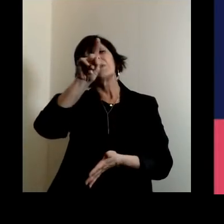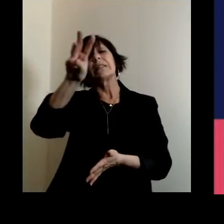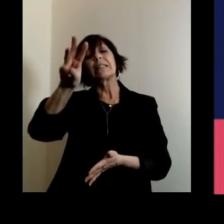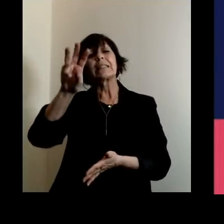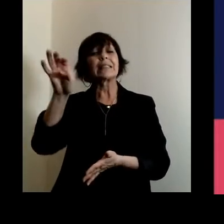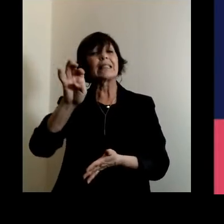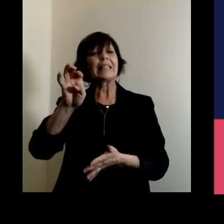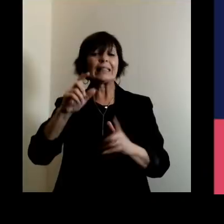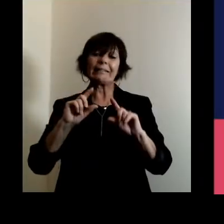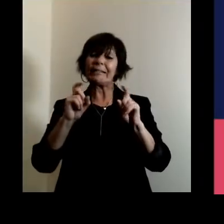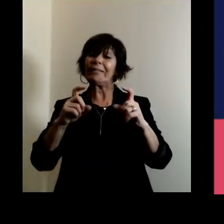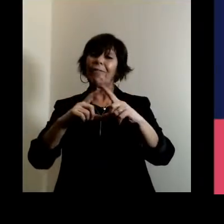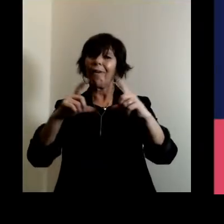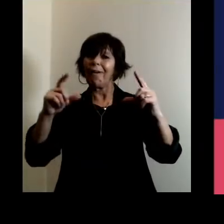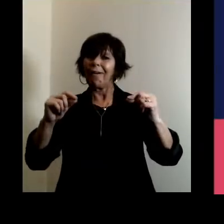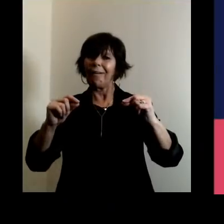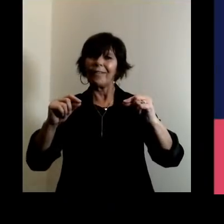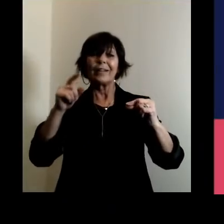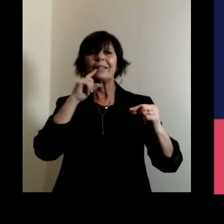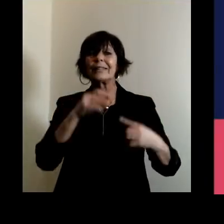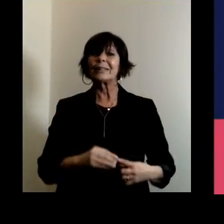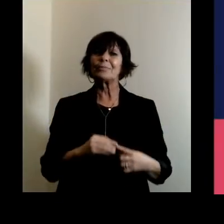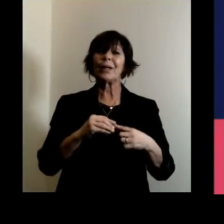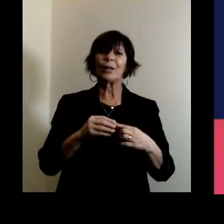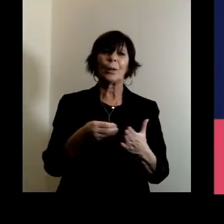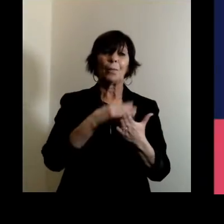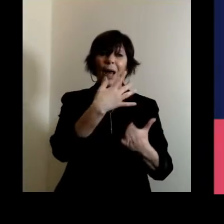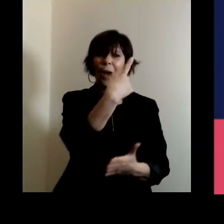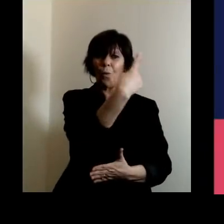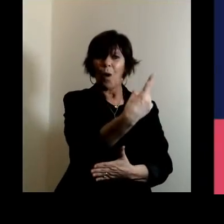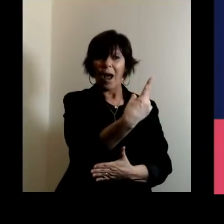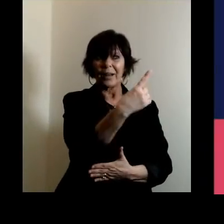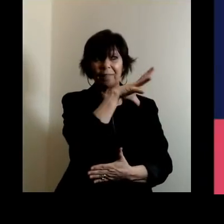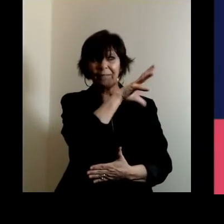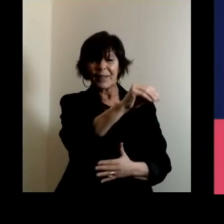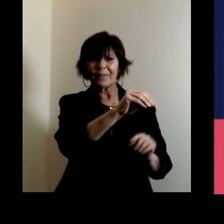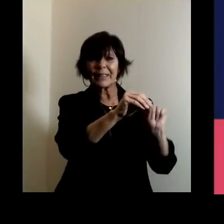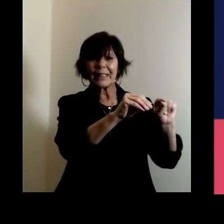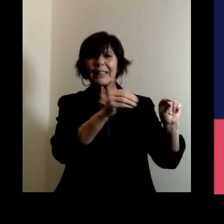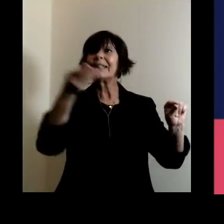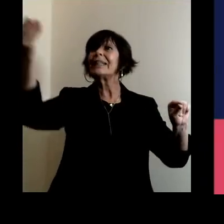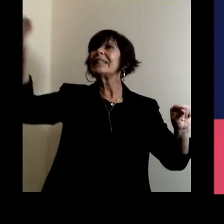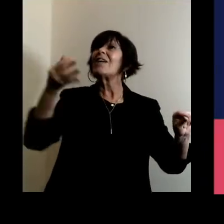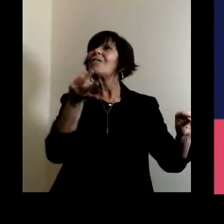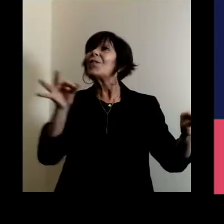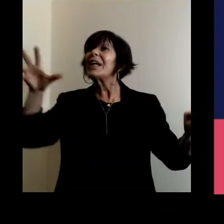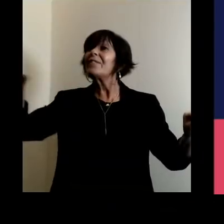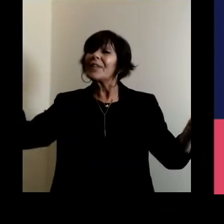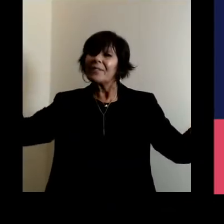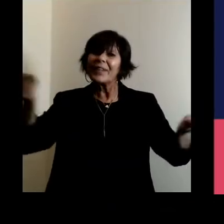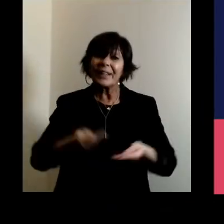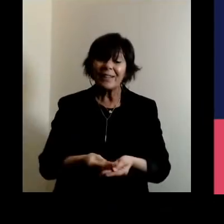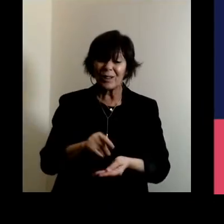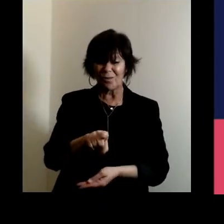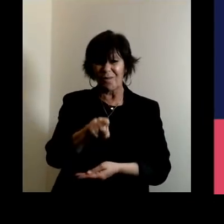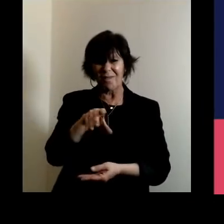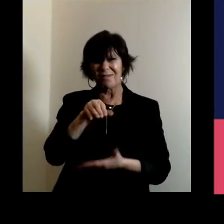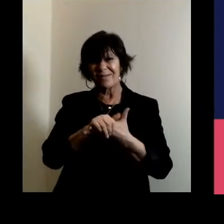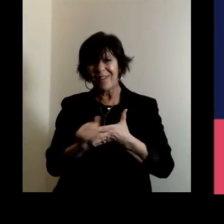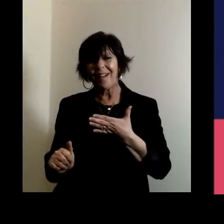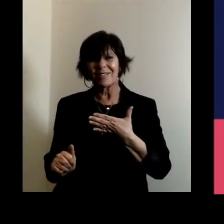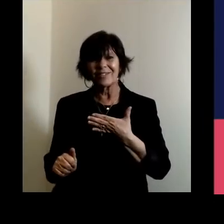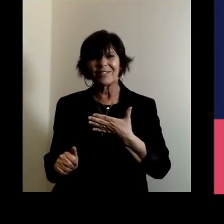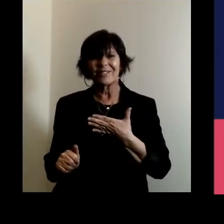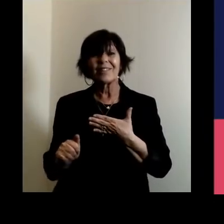running for the buy one $50 or more gift card and get a free $50 gift card. That's